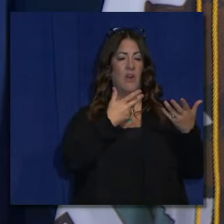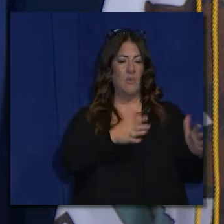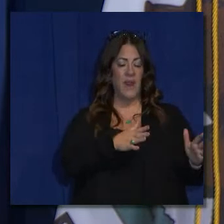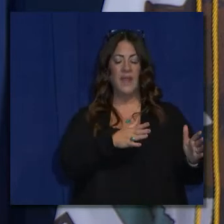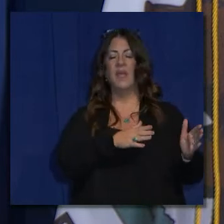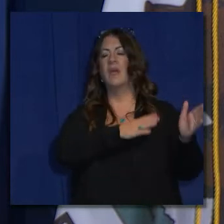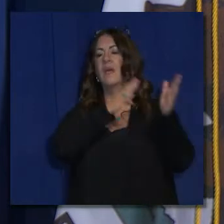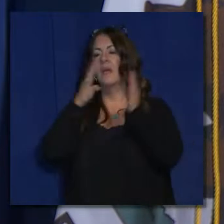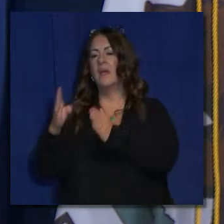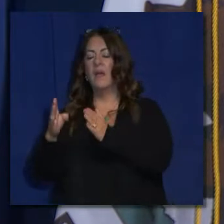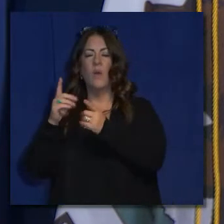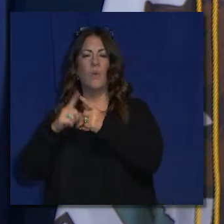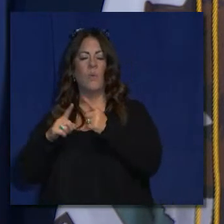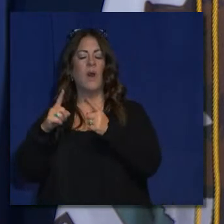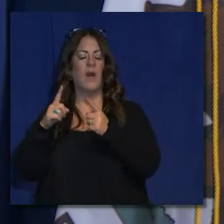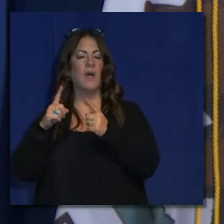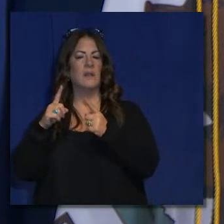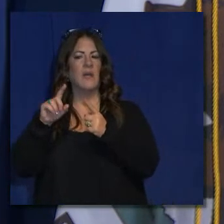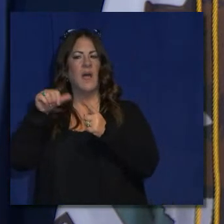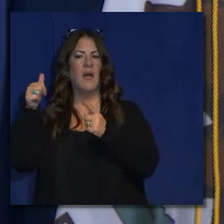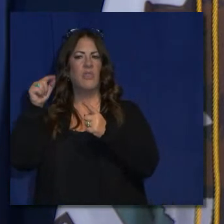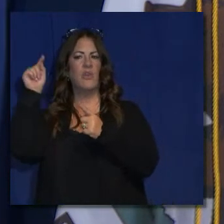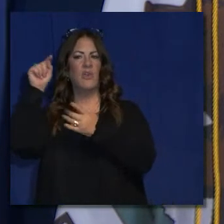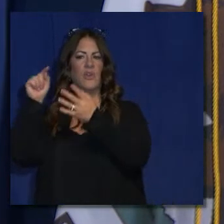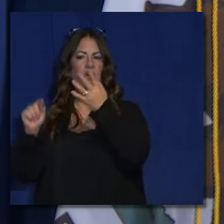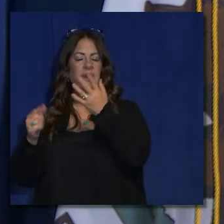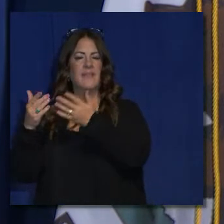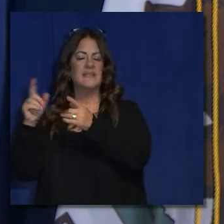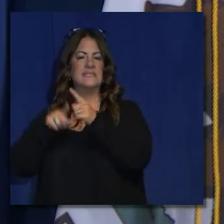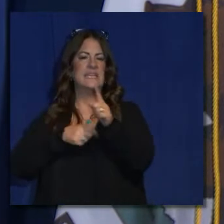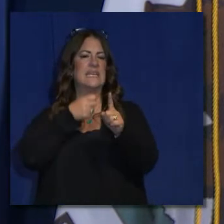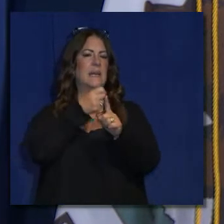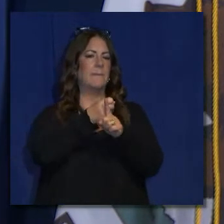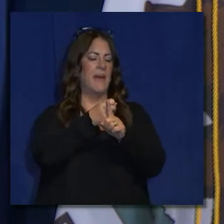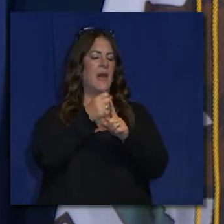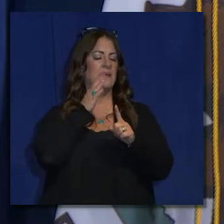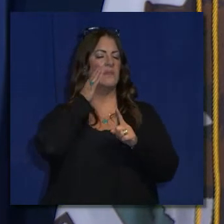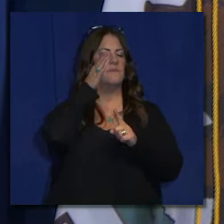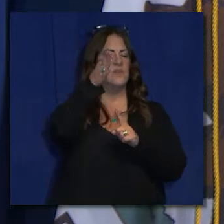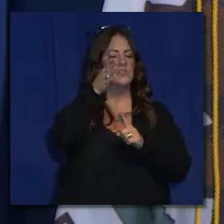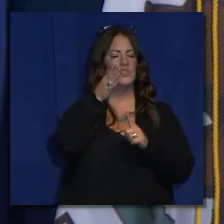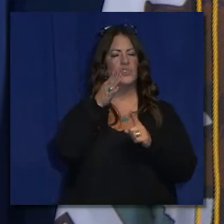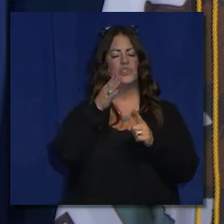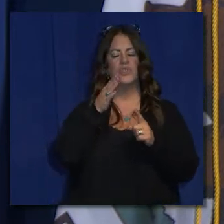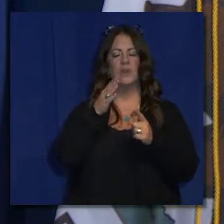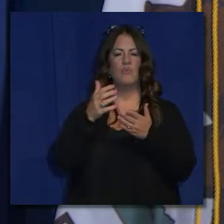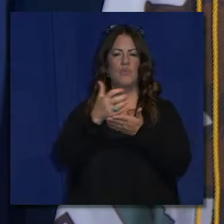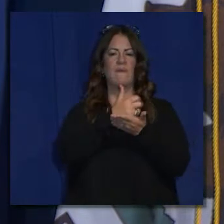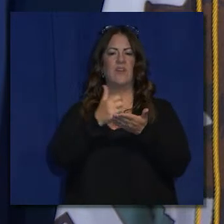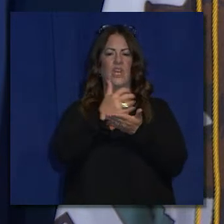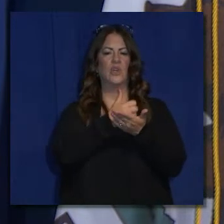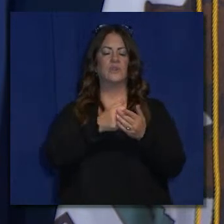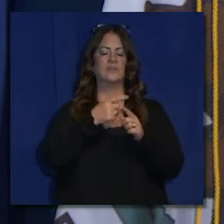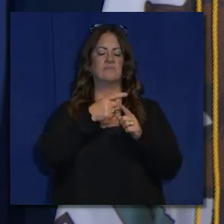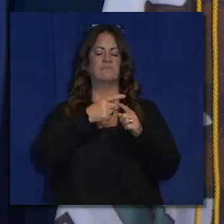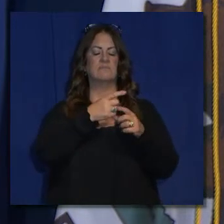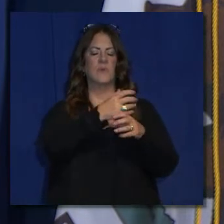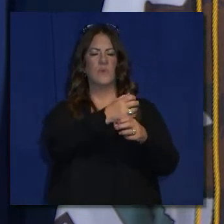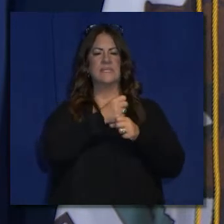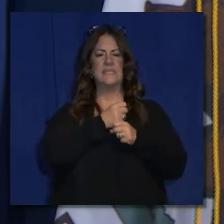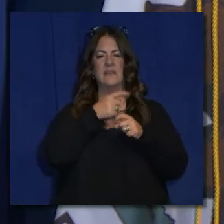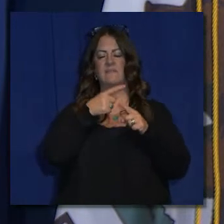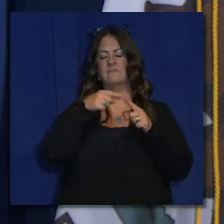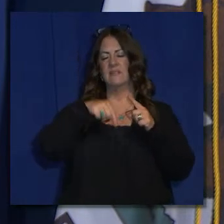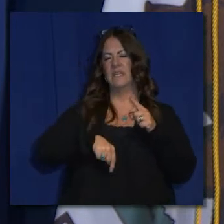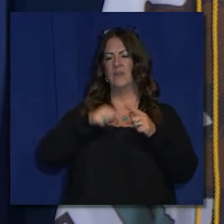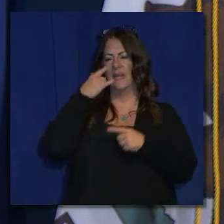around many different factors that could have a pretty significant impact on the state's revenues. Thanks, and I'll